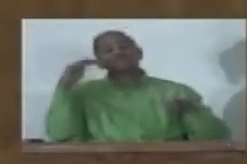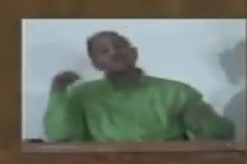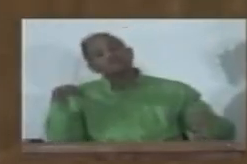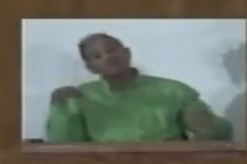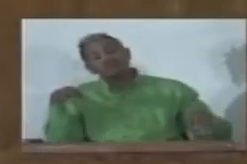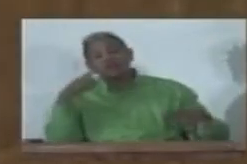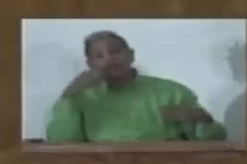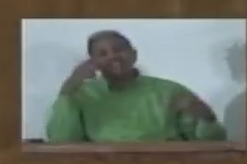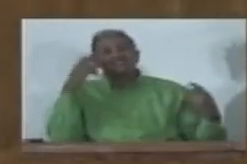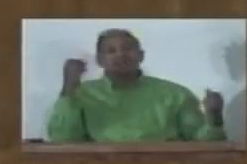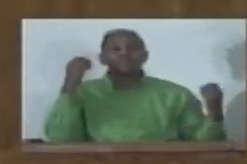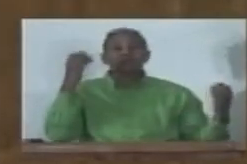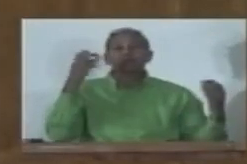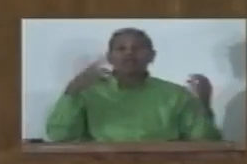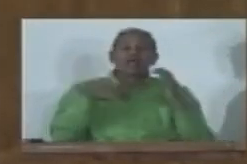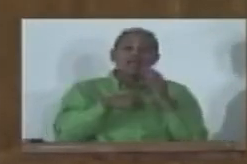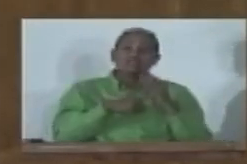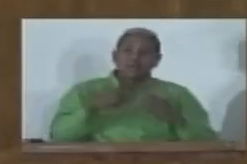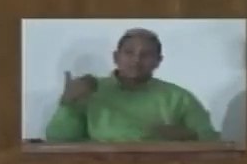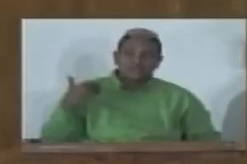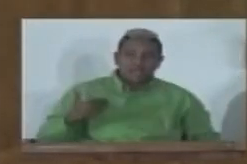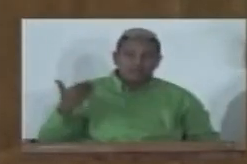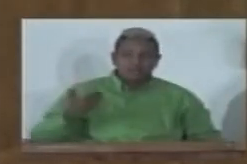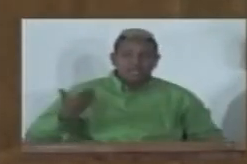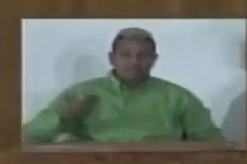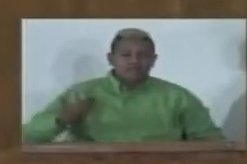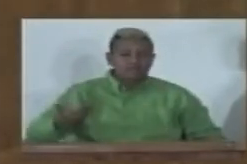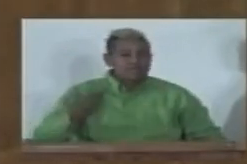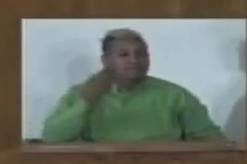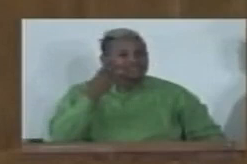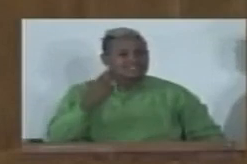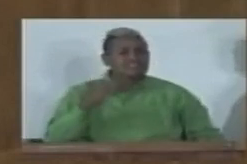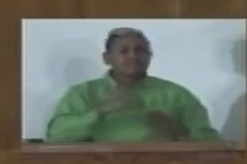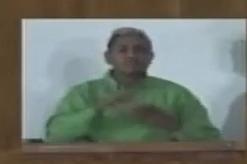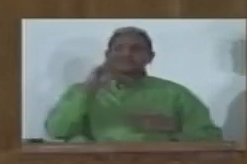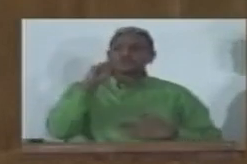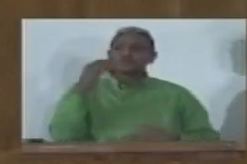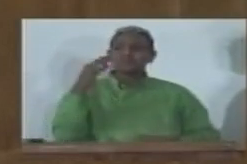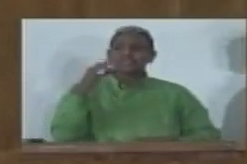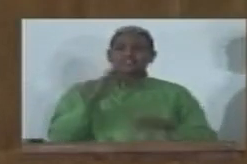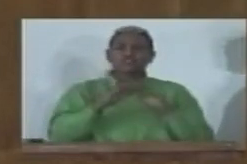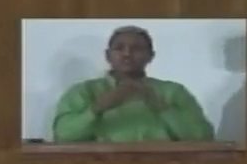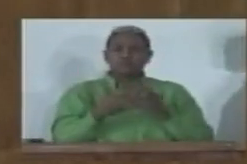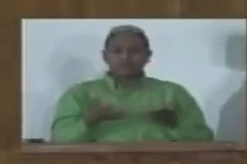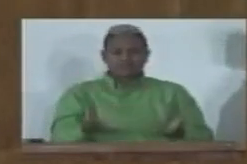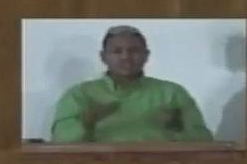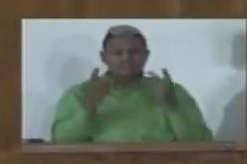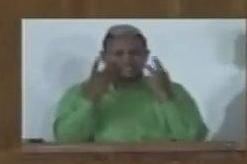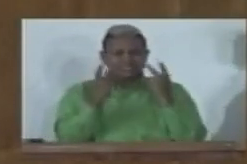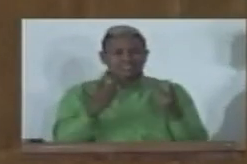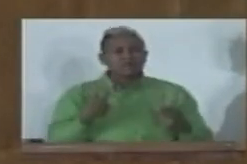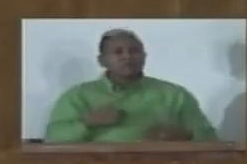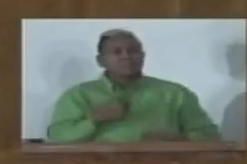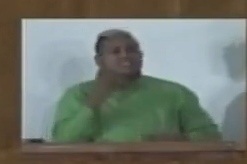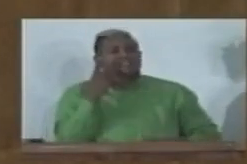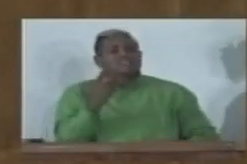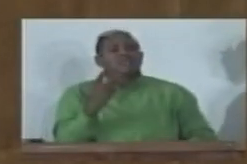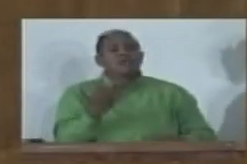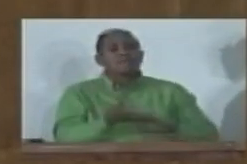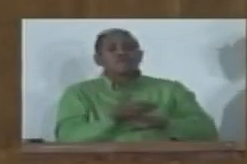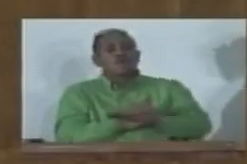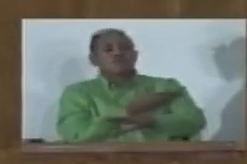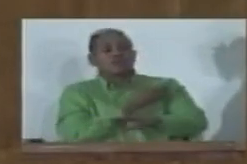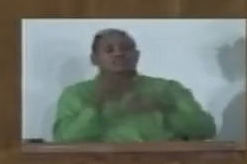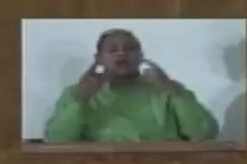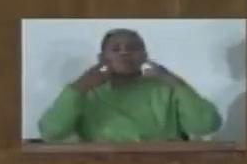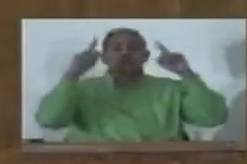many examples from time to time. In a 2019 Jamaica, here we seek progress and